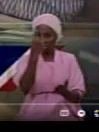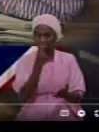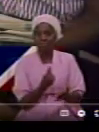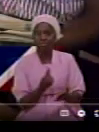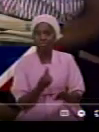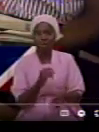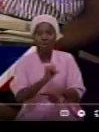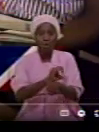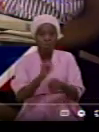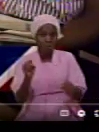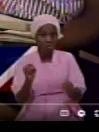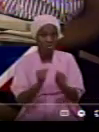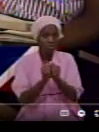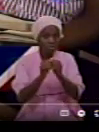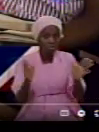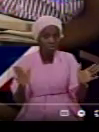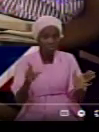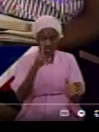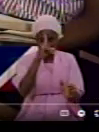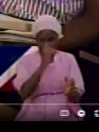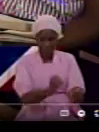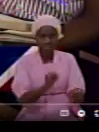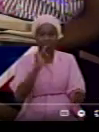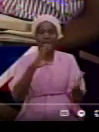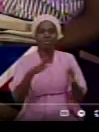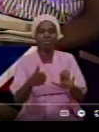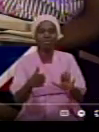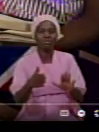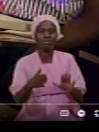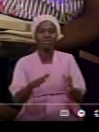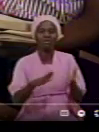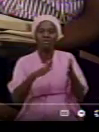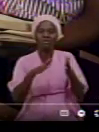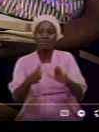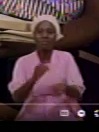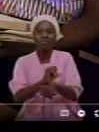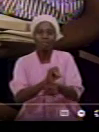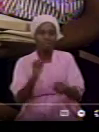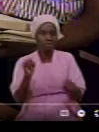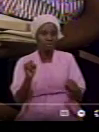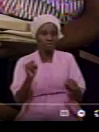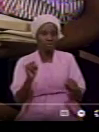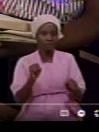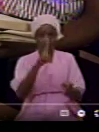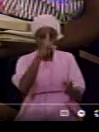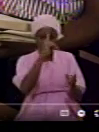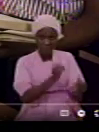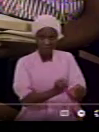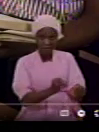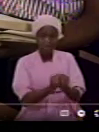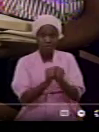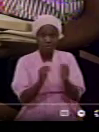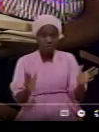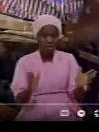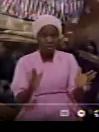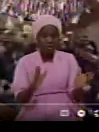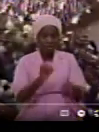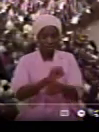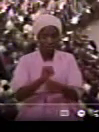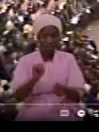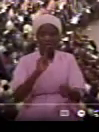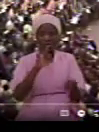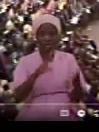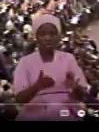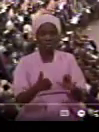faith is dead. Dead works. Faith without works is